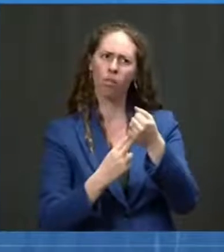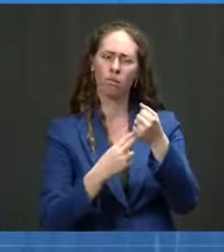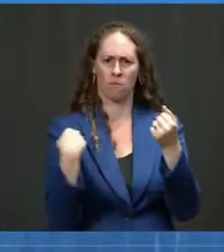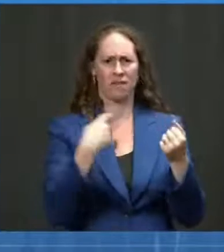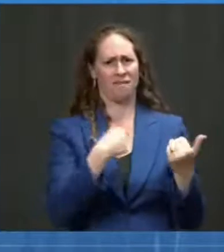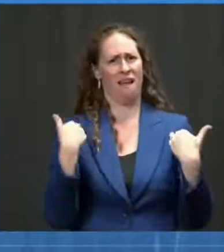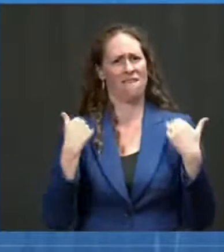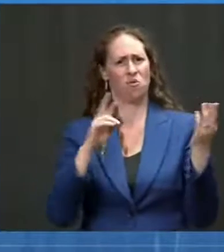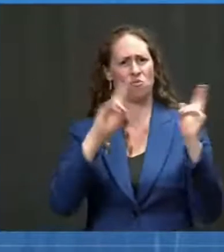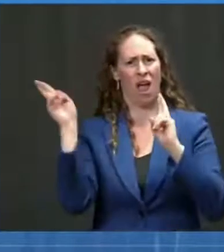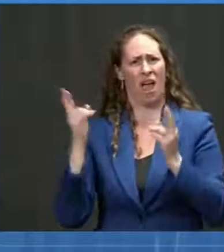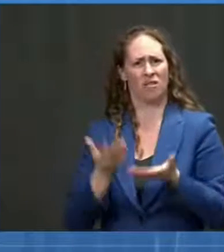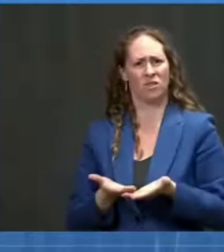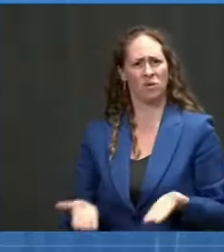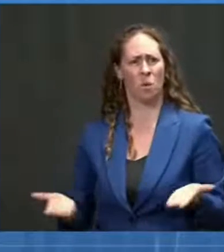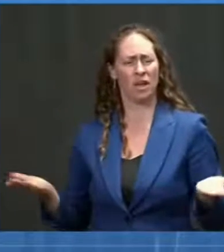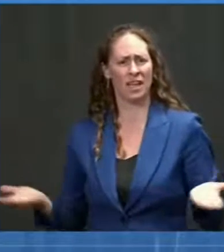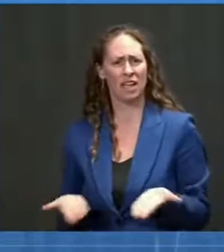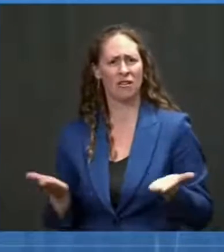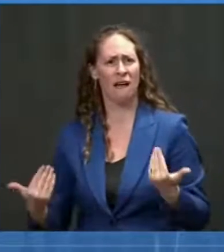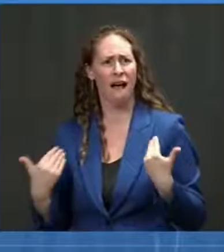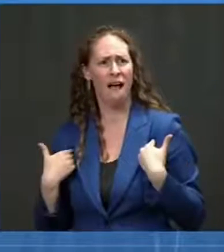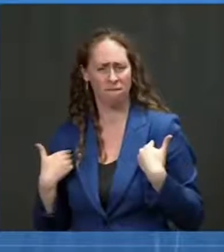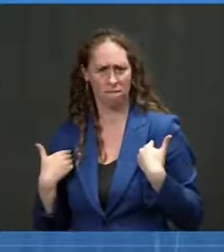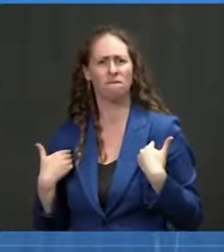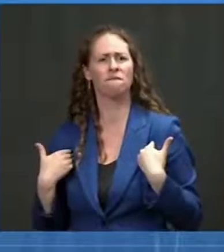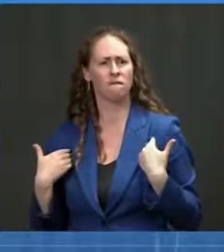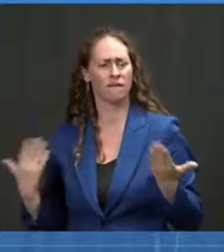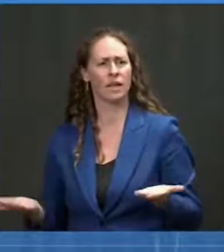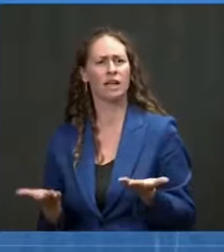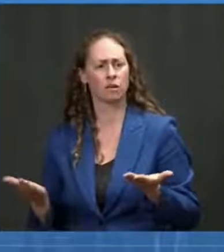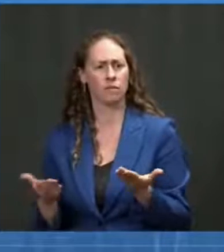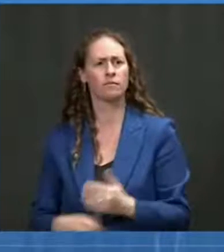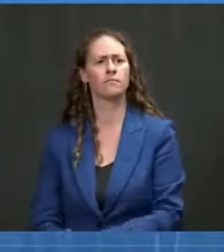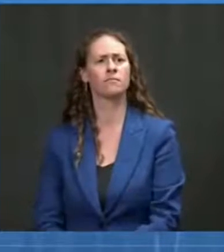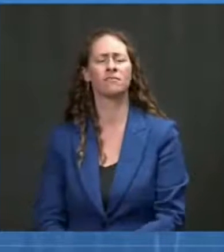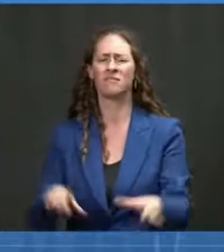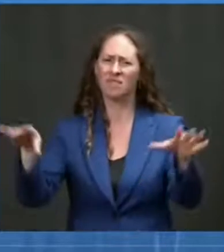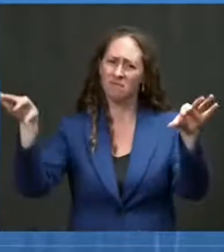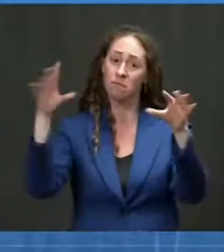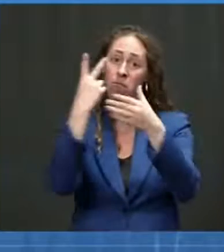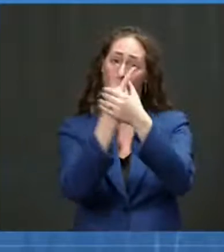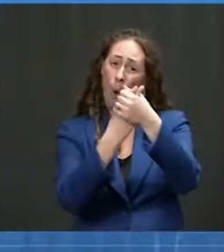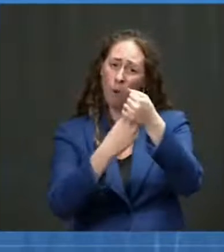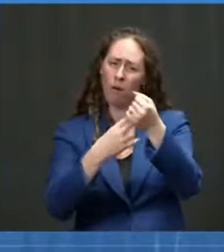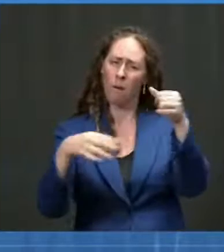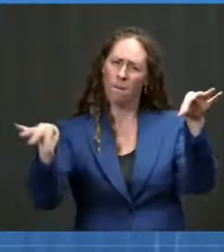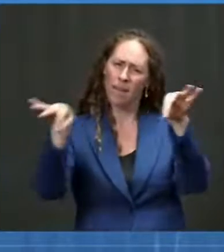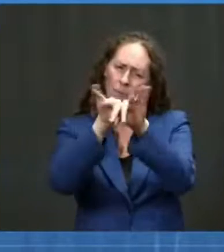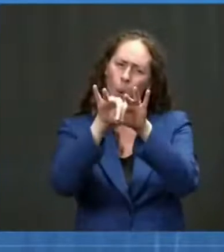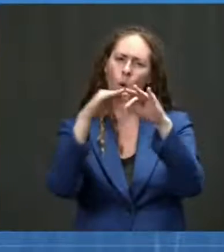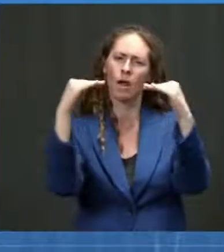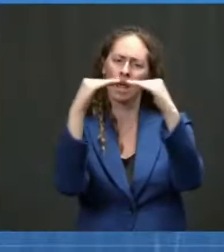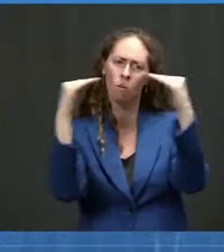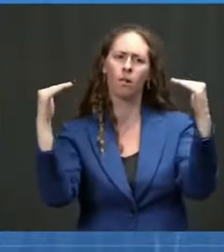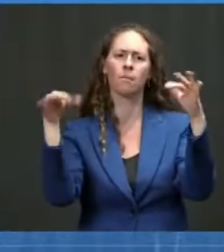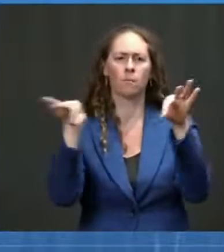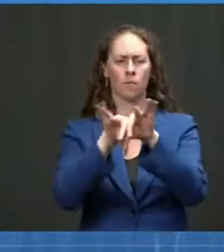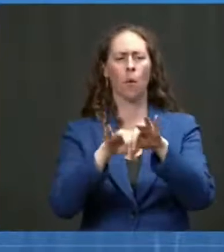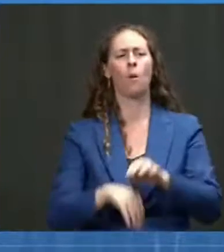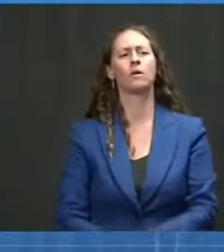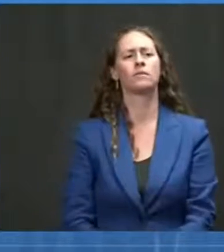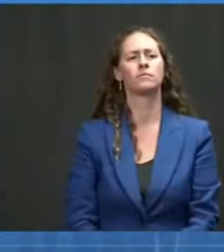the pandemic across the world and getting people vaccinated is going to be key to preventing the rise of future variants. We know that, we see that clearly,